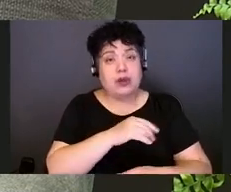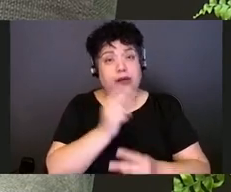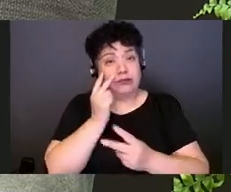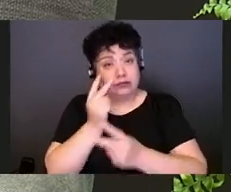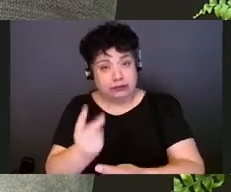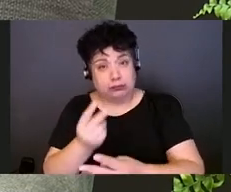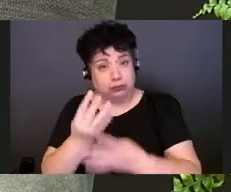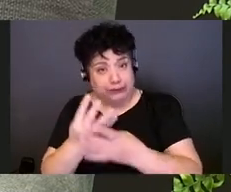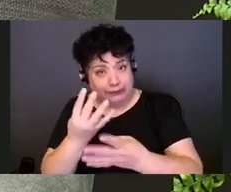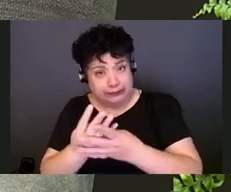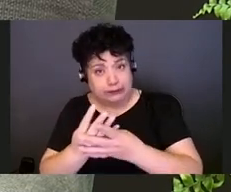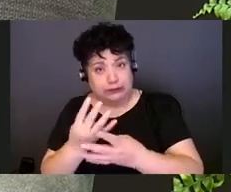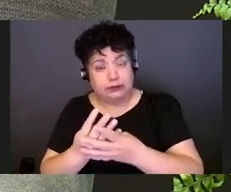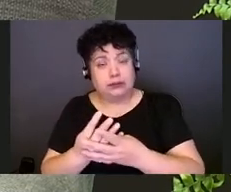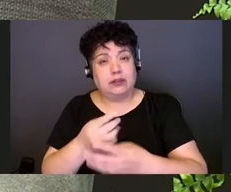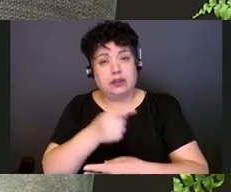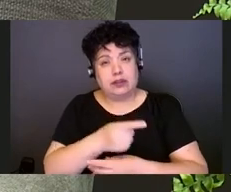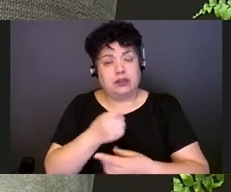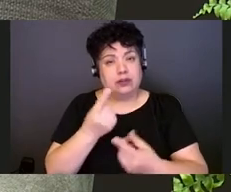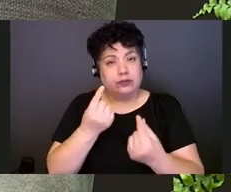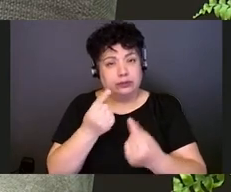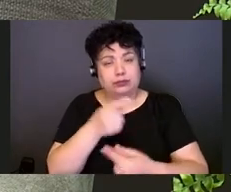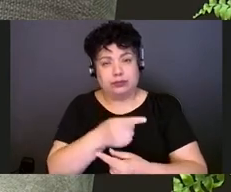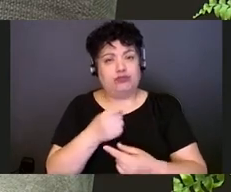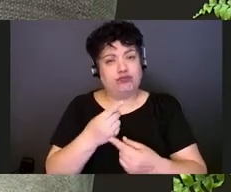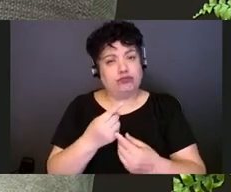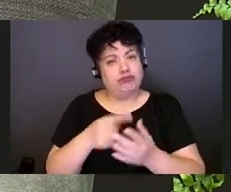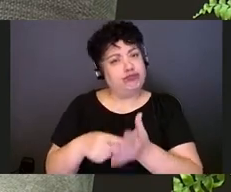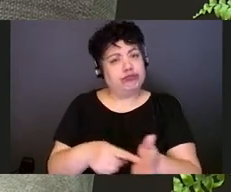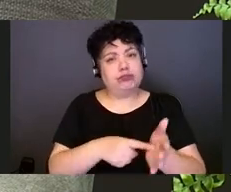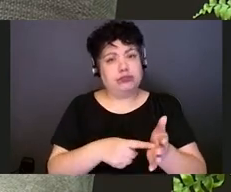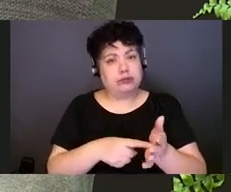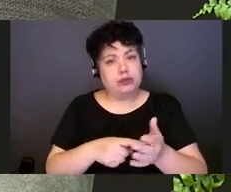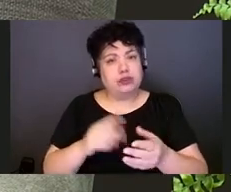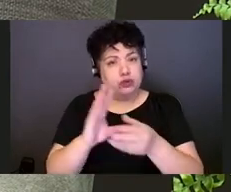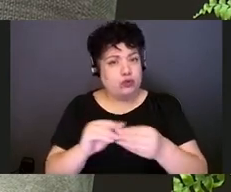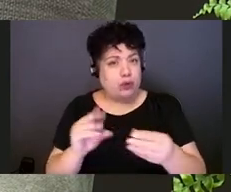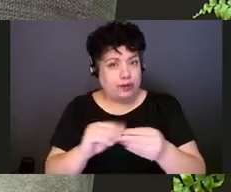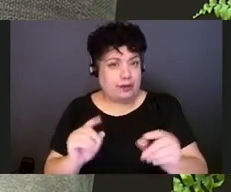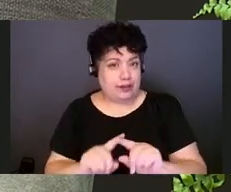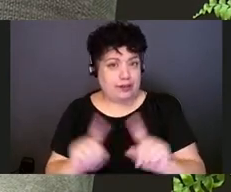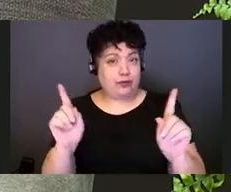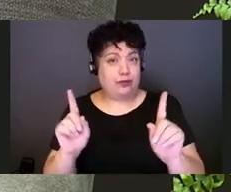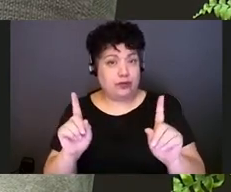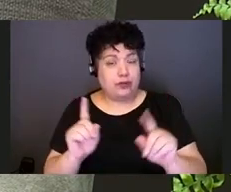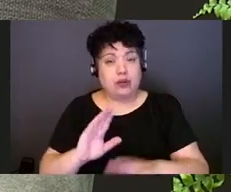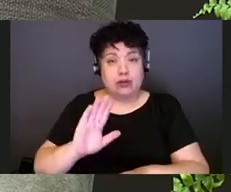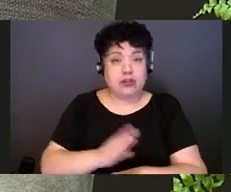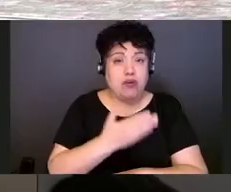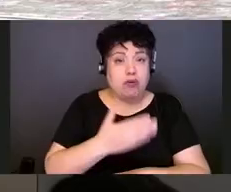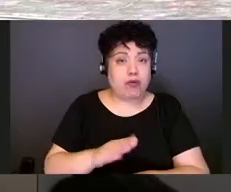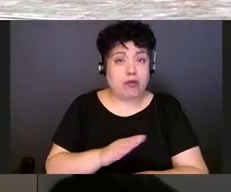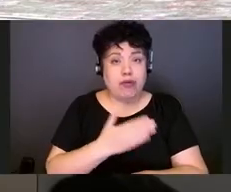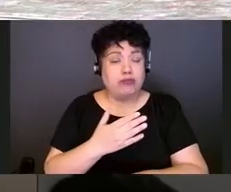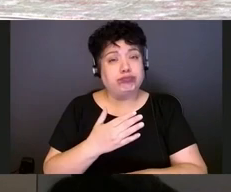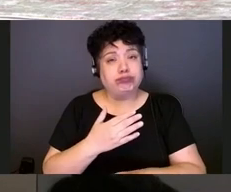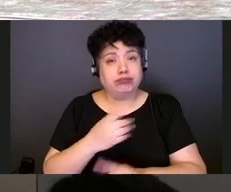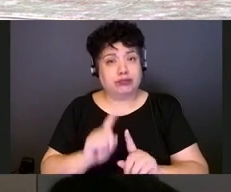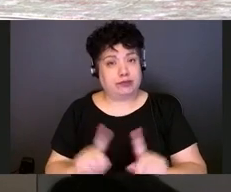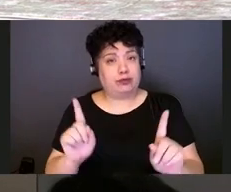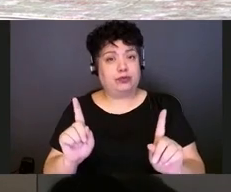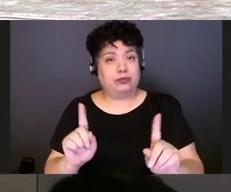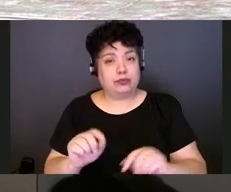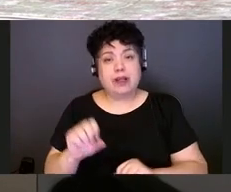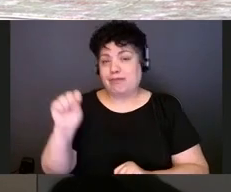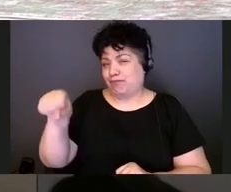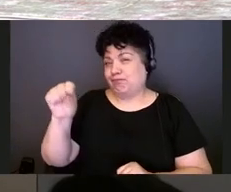work in order to yeah. offer a different story, yeah. sing a different song. Yes, at that time I did quite a few